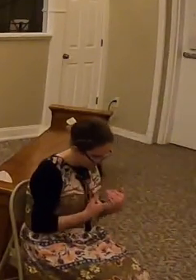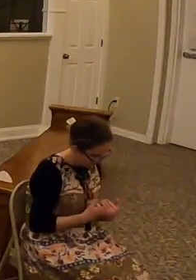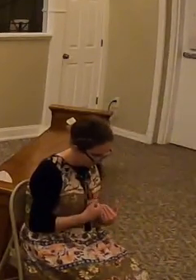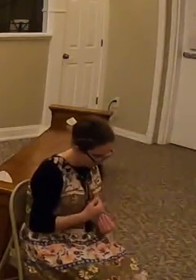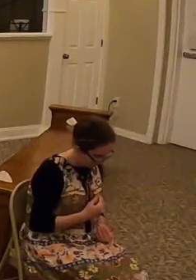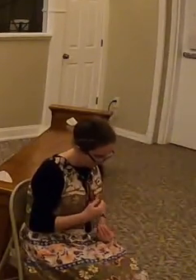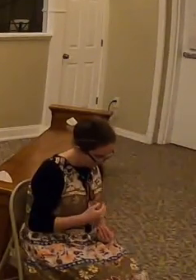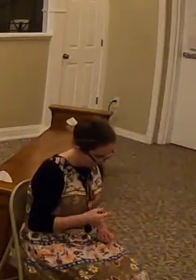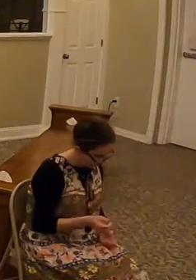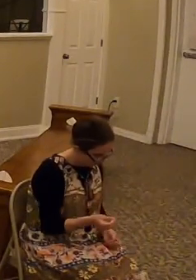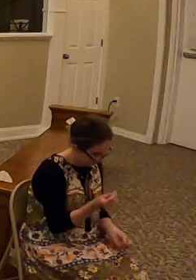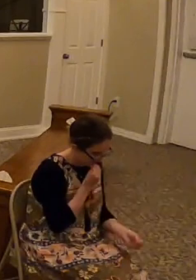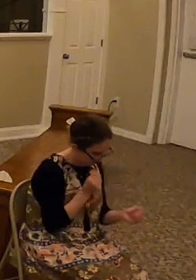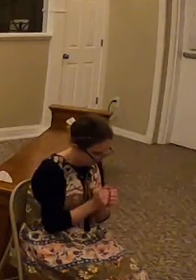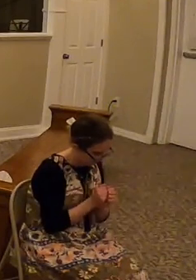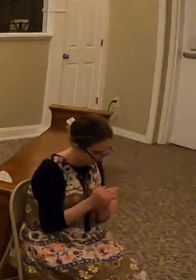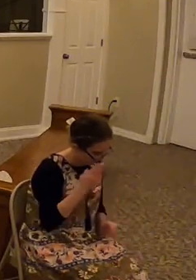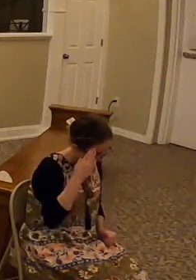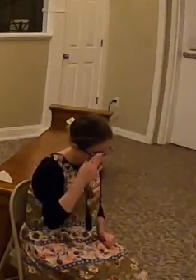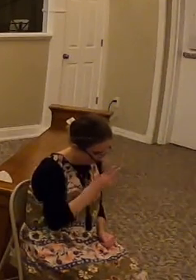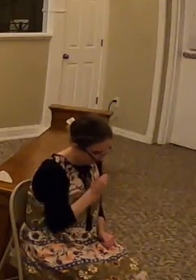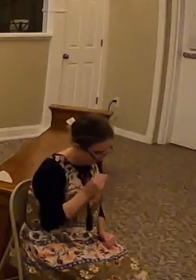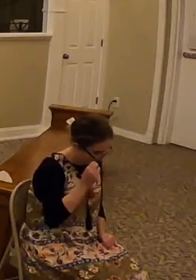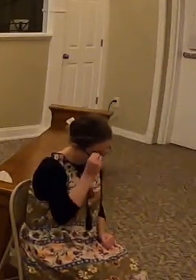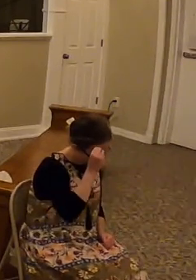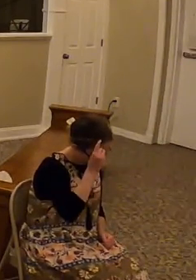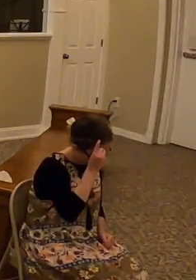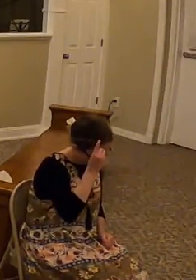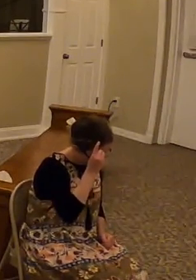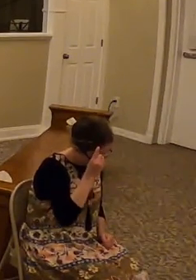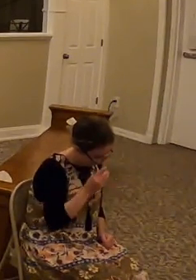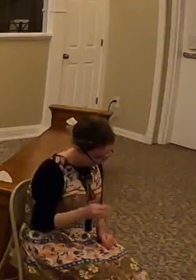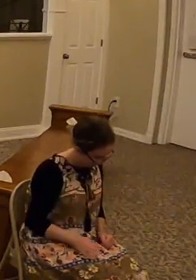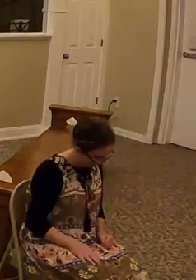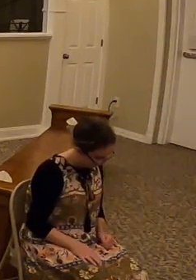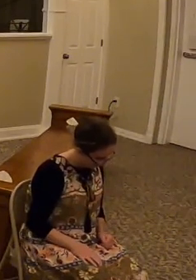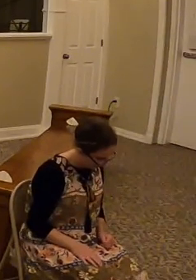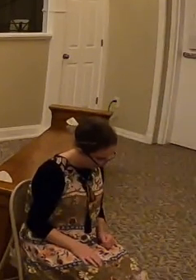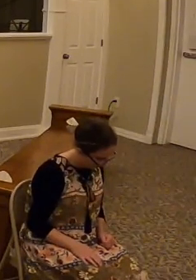which shall feed you with knowledge and understanding.